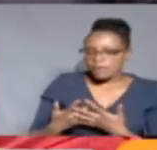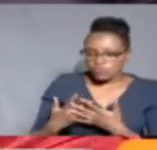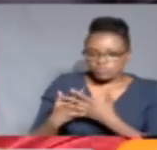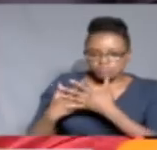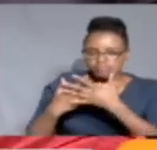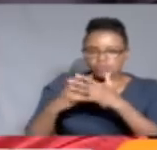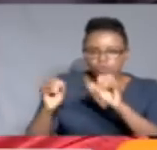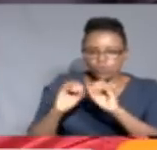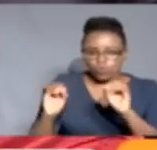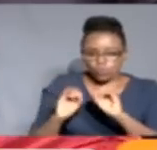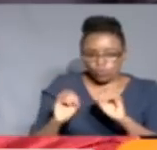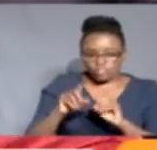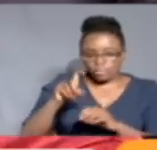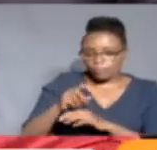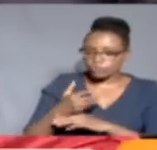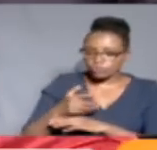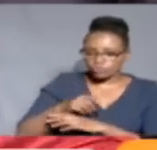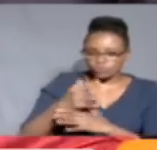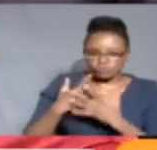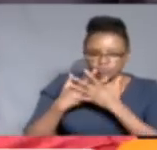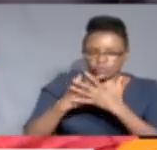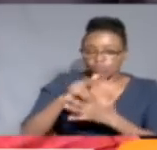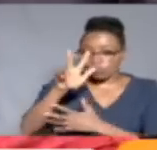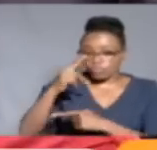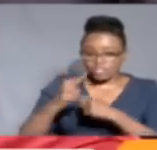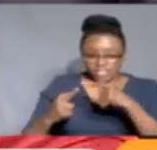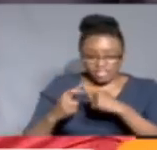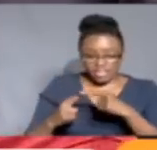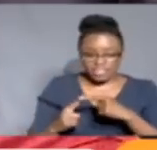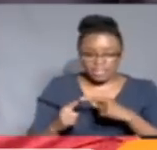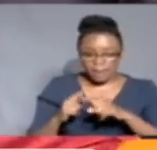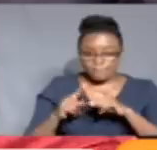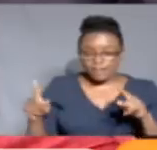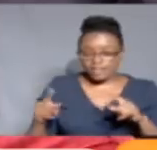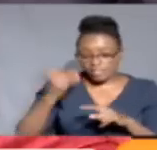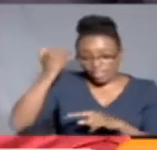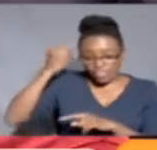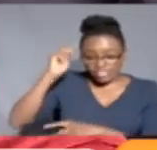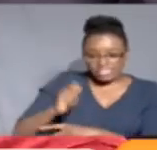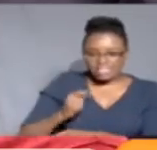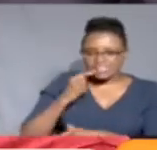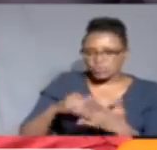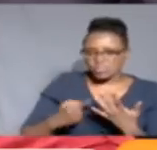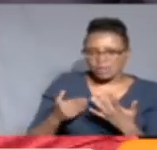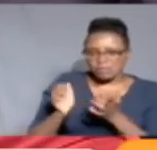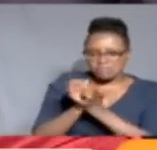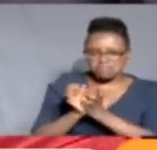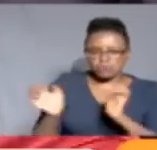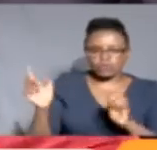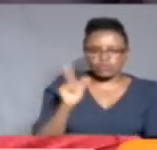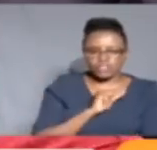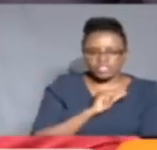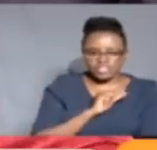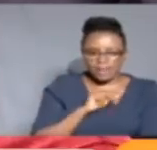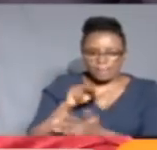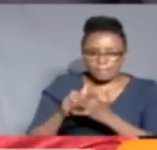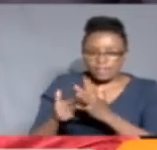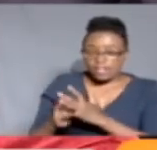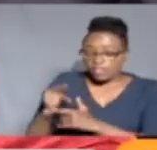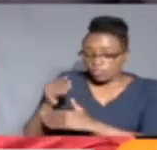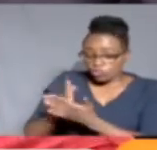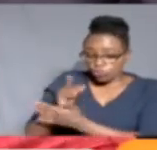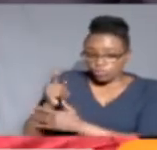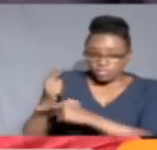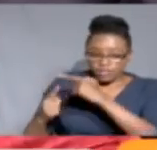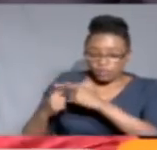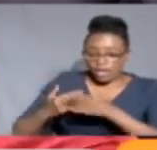again. I was to serve another sentence for 3 years, but the judge said I won't serve again. So throughout that experience